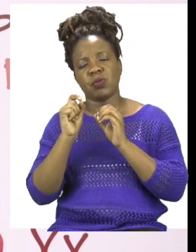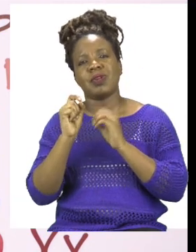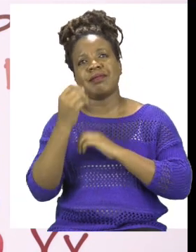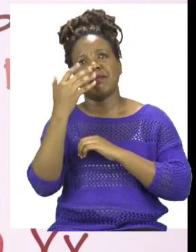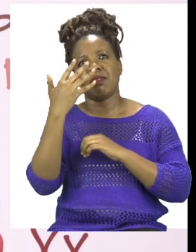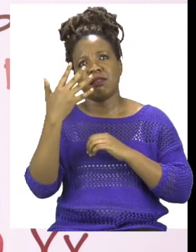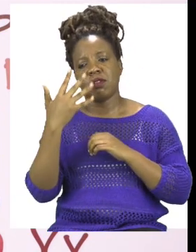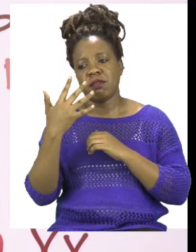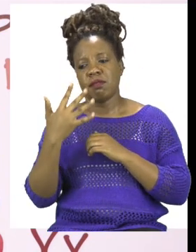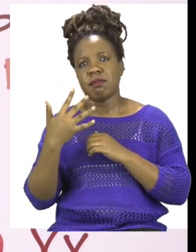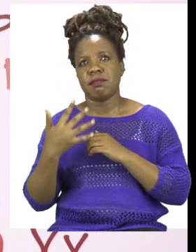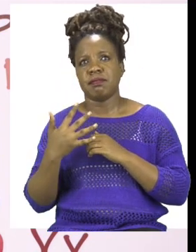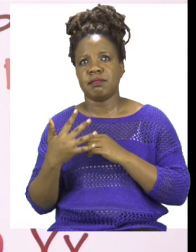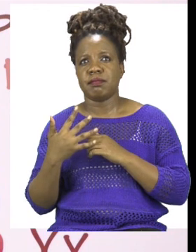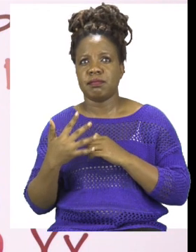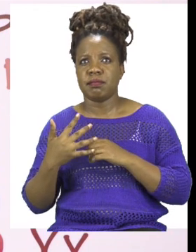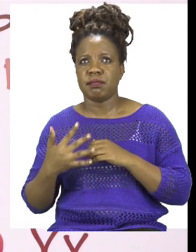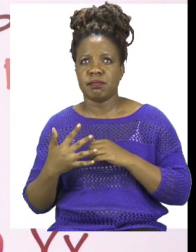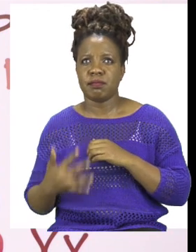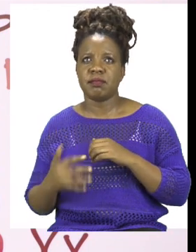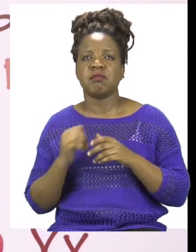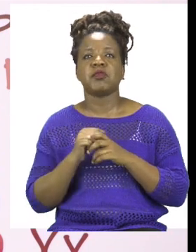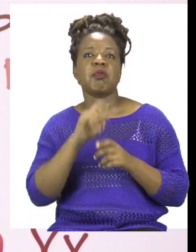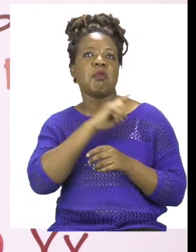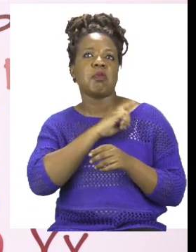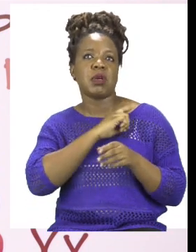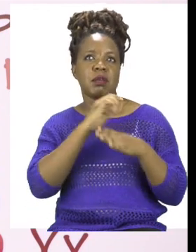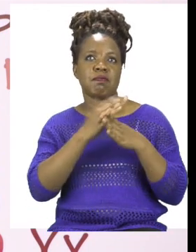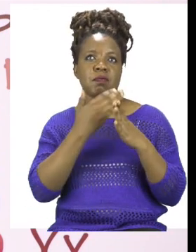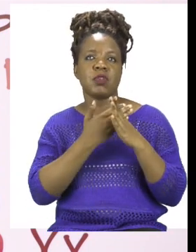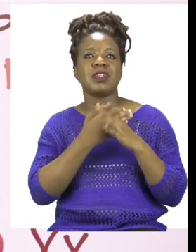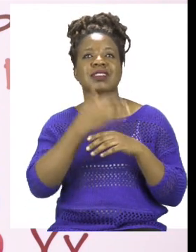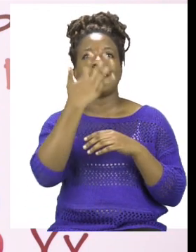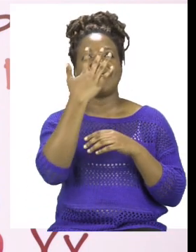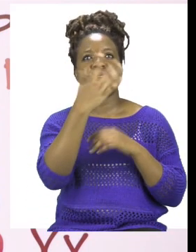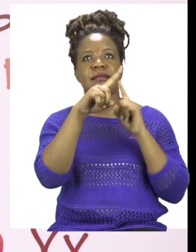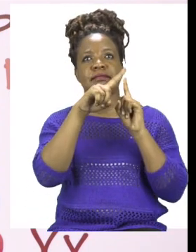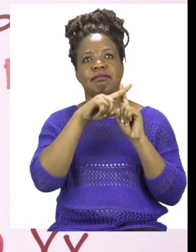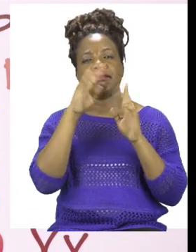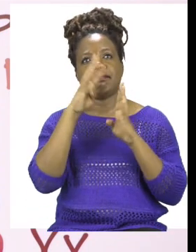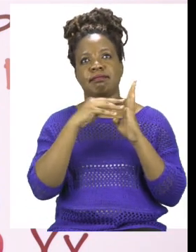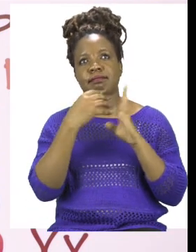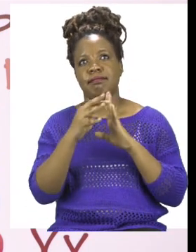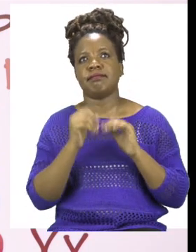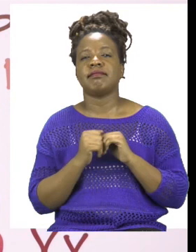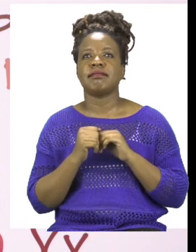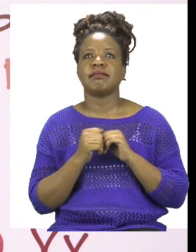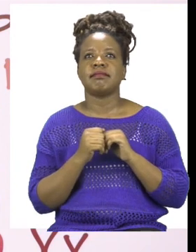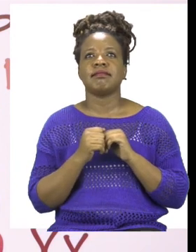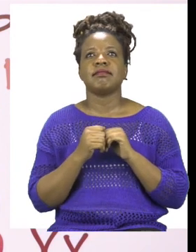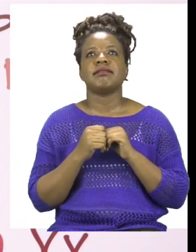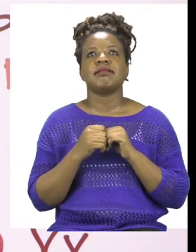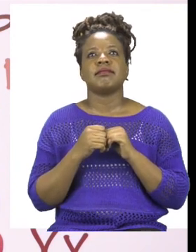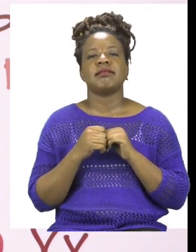are simply going to add our 5. Now we know that we've done the first one and it didn't even need